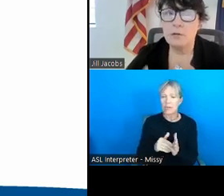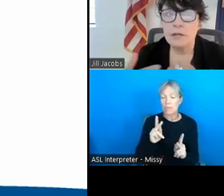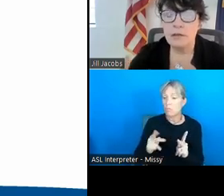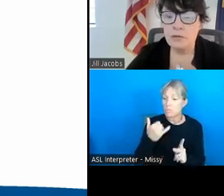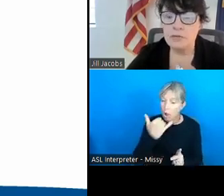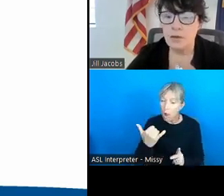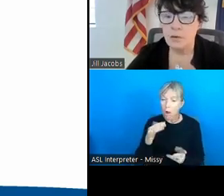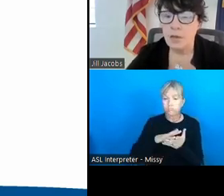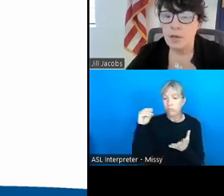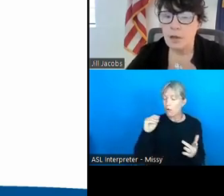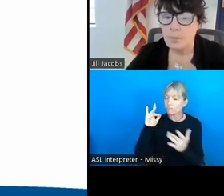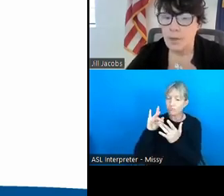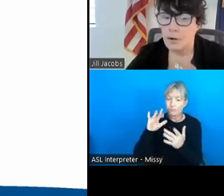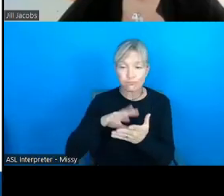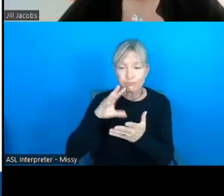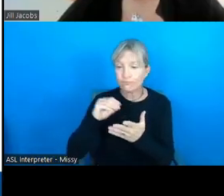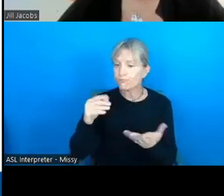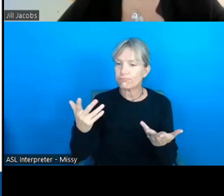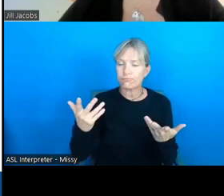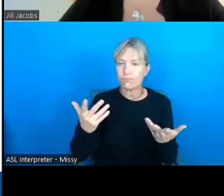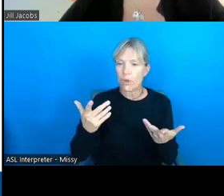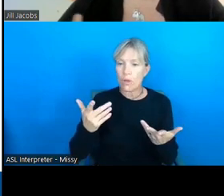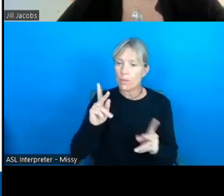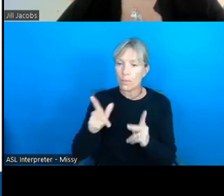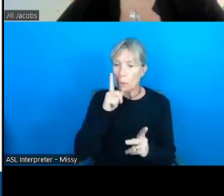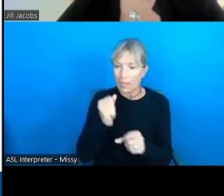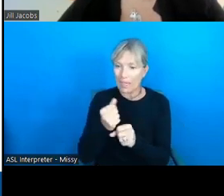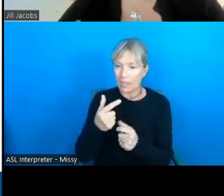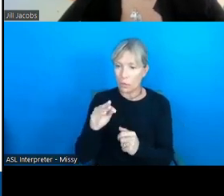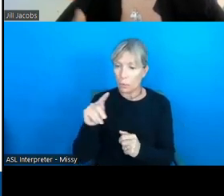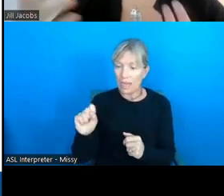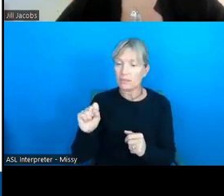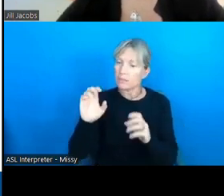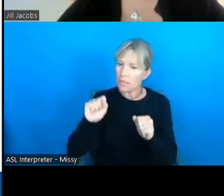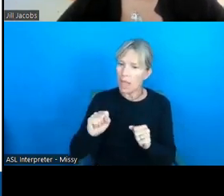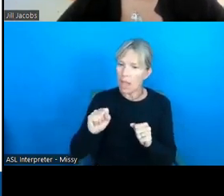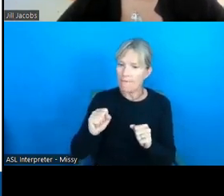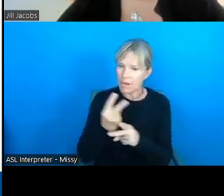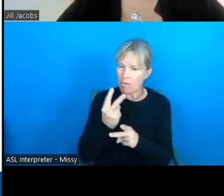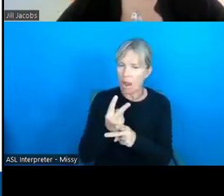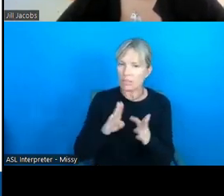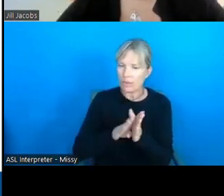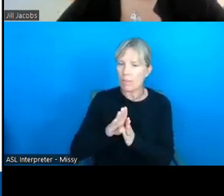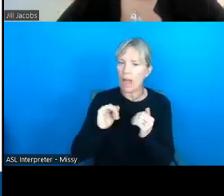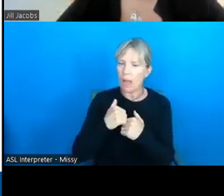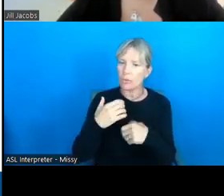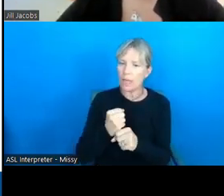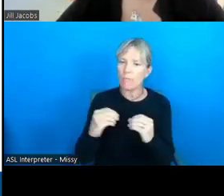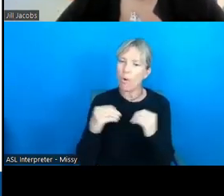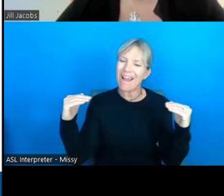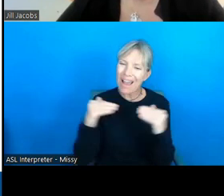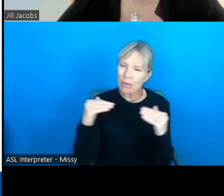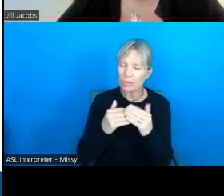can learn, they can reach out, and our grantees can learn how to develop more equitable services for people with